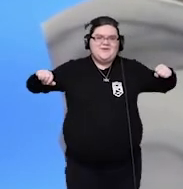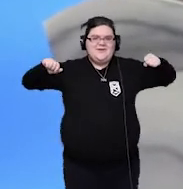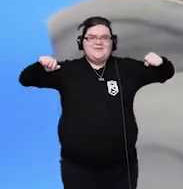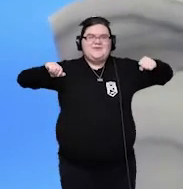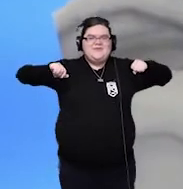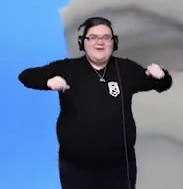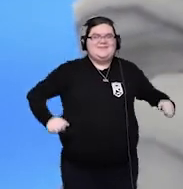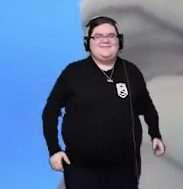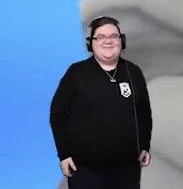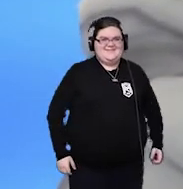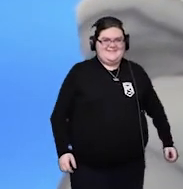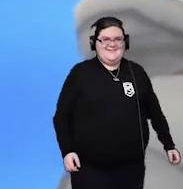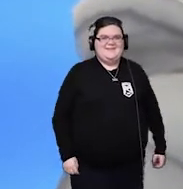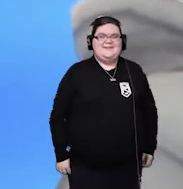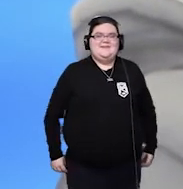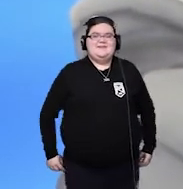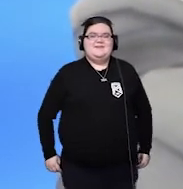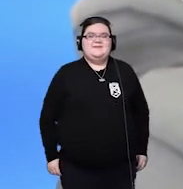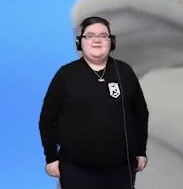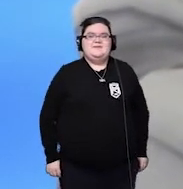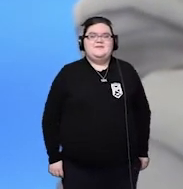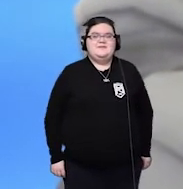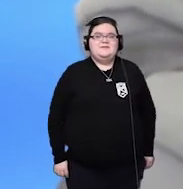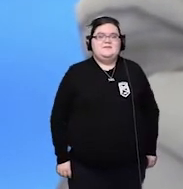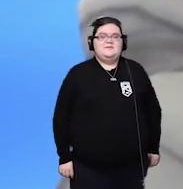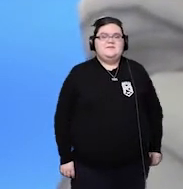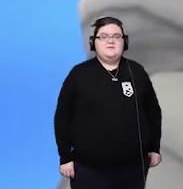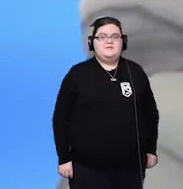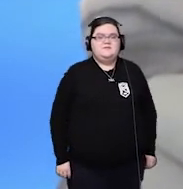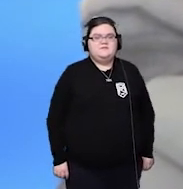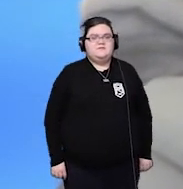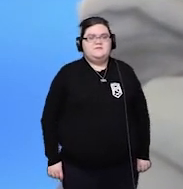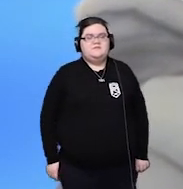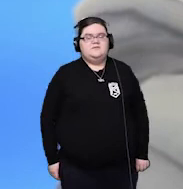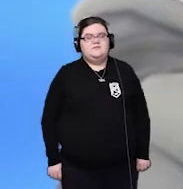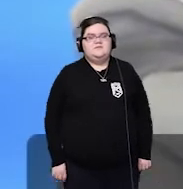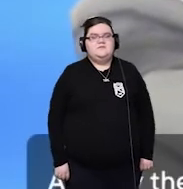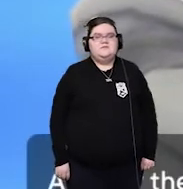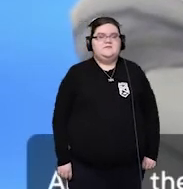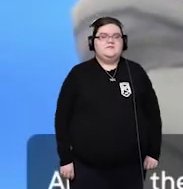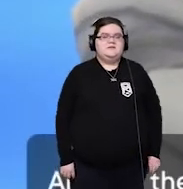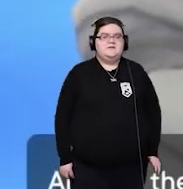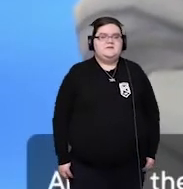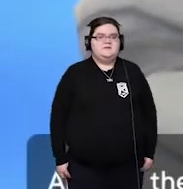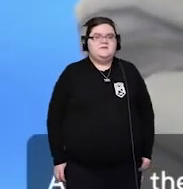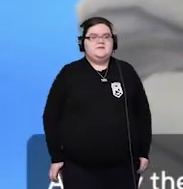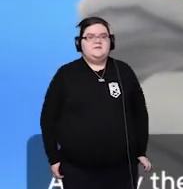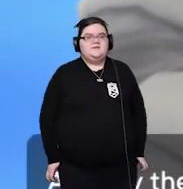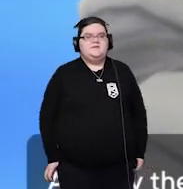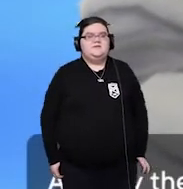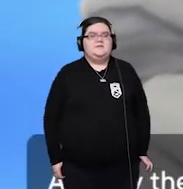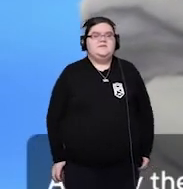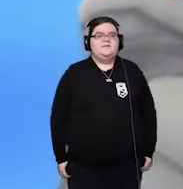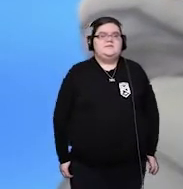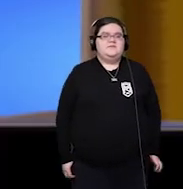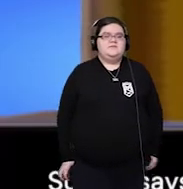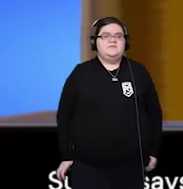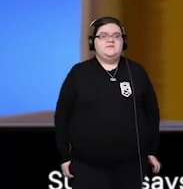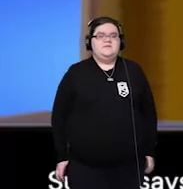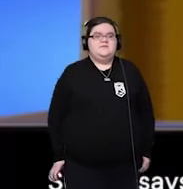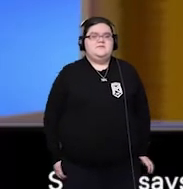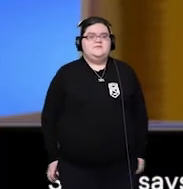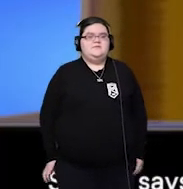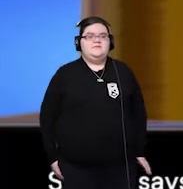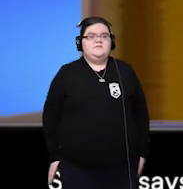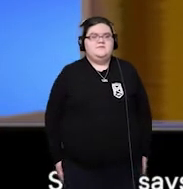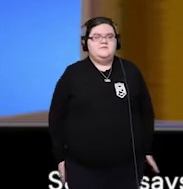Underwear. Underwear. Underwater. Water's gonna be in there surely, right? Yeah, but if we don't get the top one, they get. A if it's not, bro, I eat